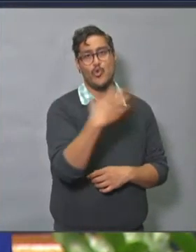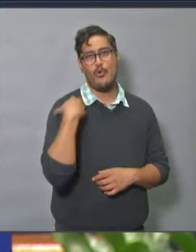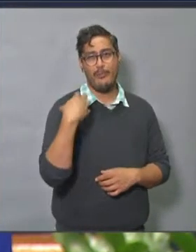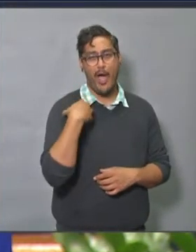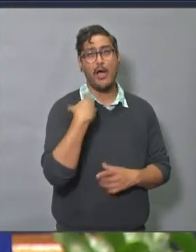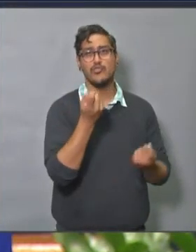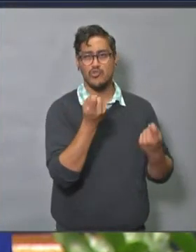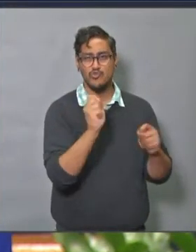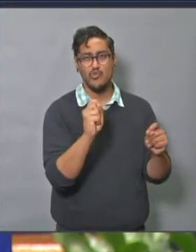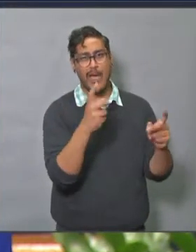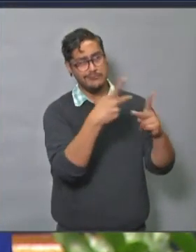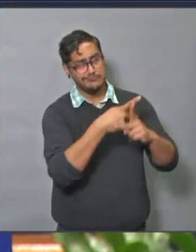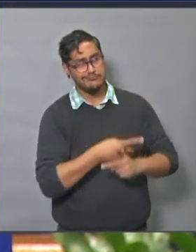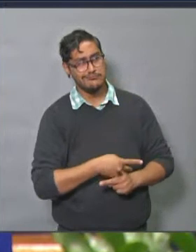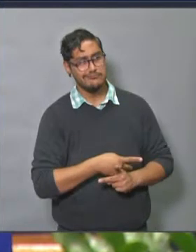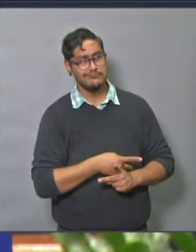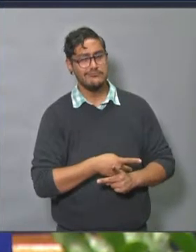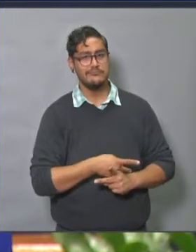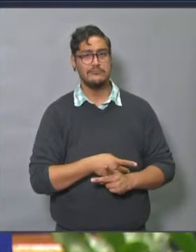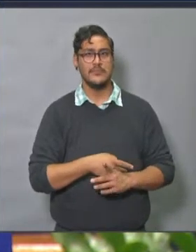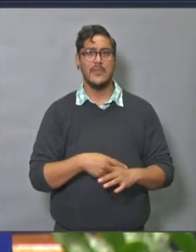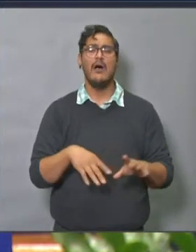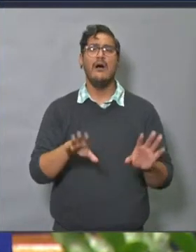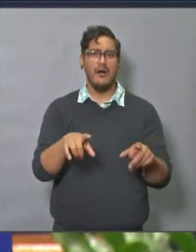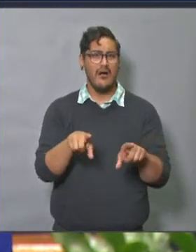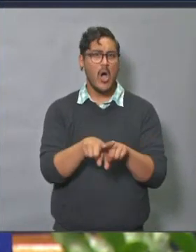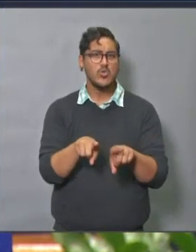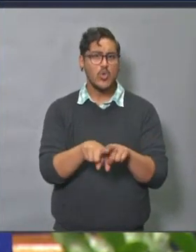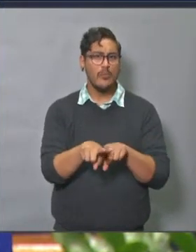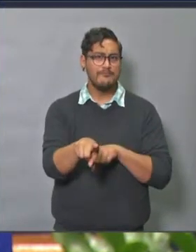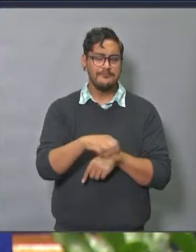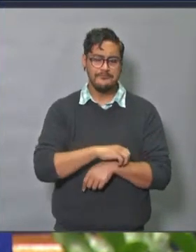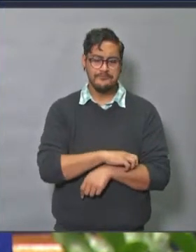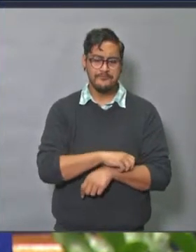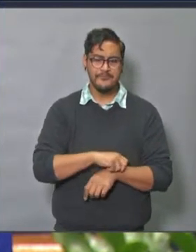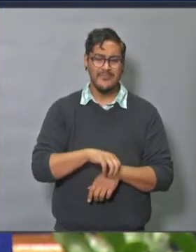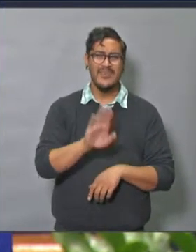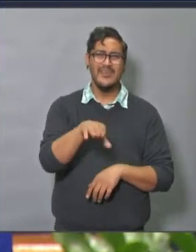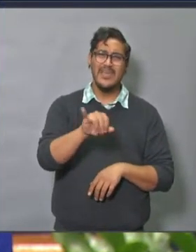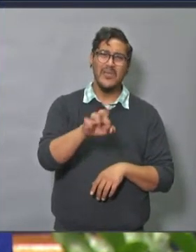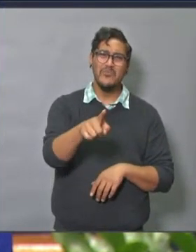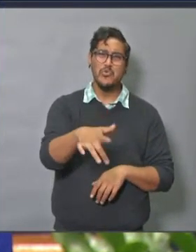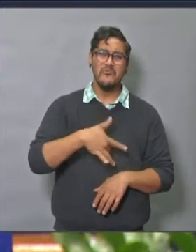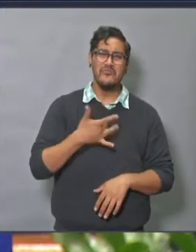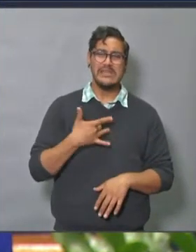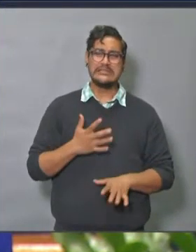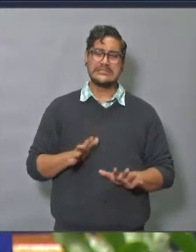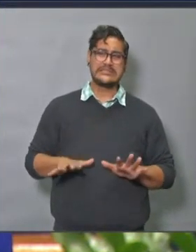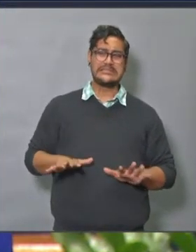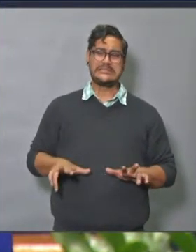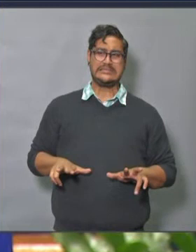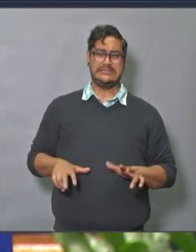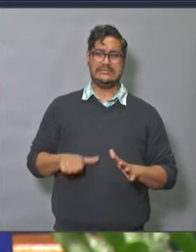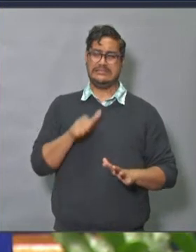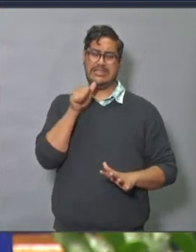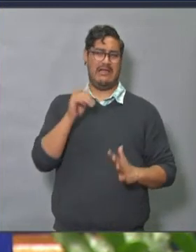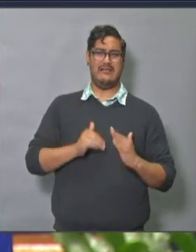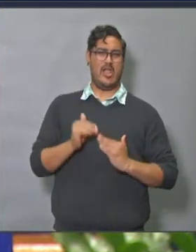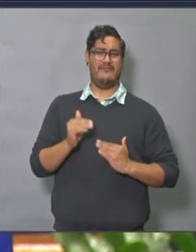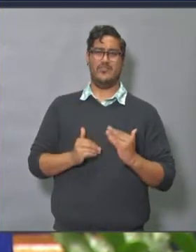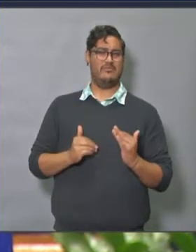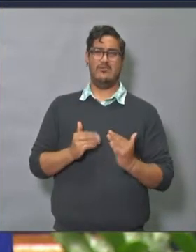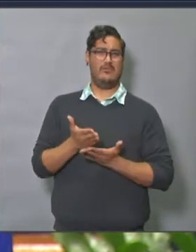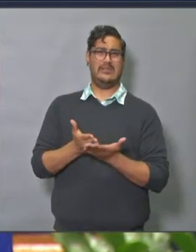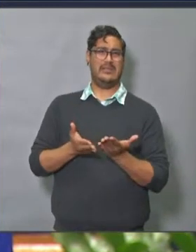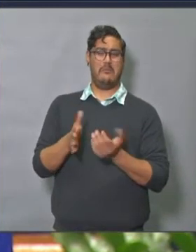that for people who are not comfortable with some of the sectors that are reopening as a customer or as a